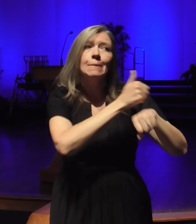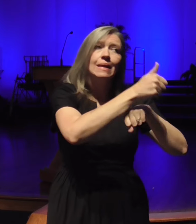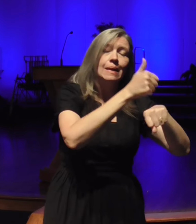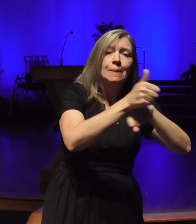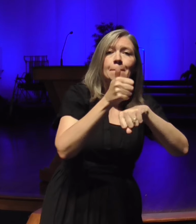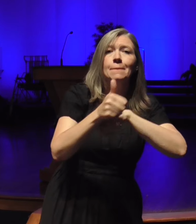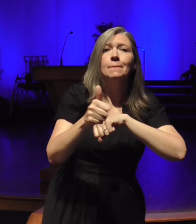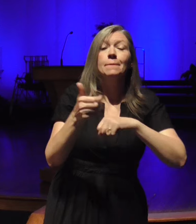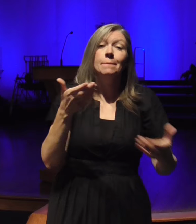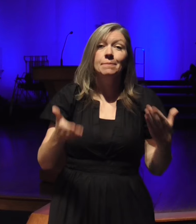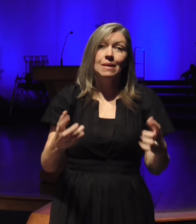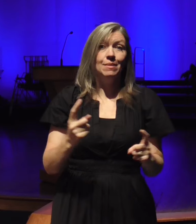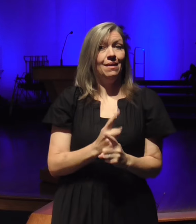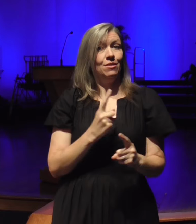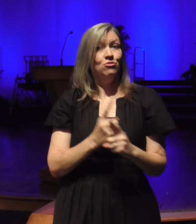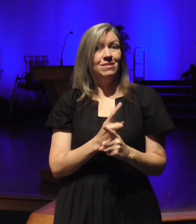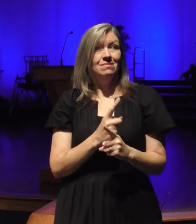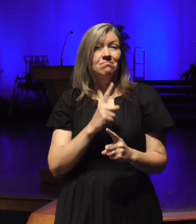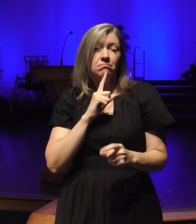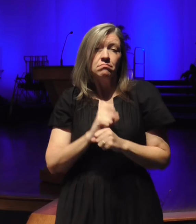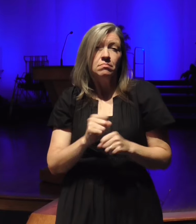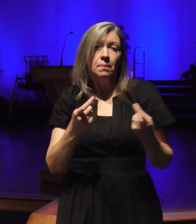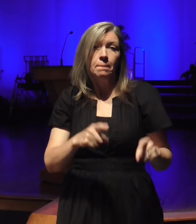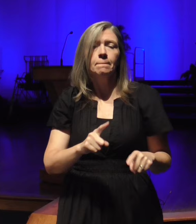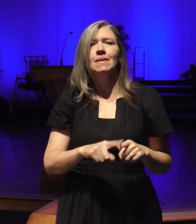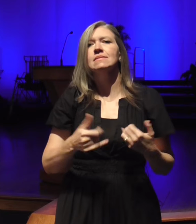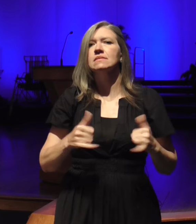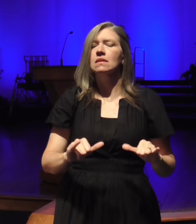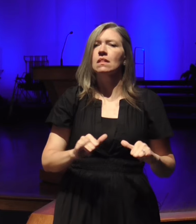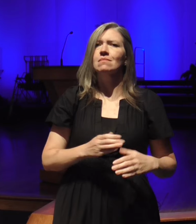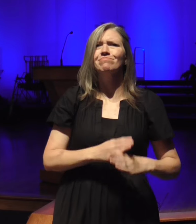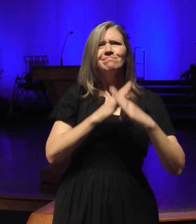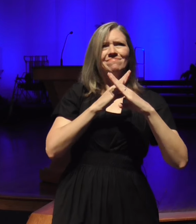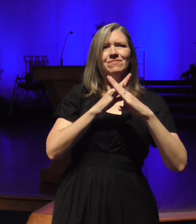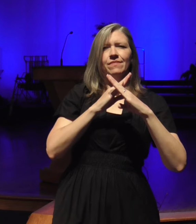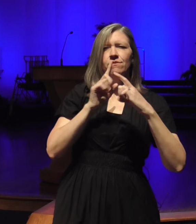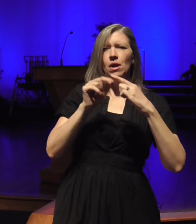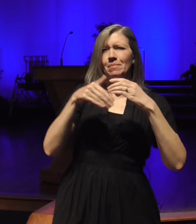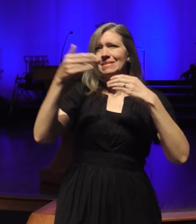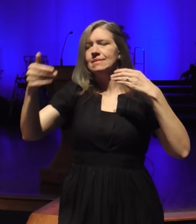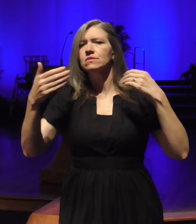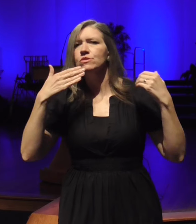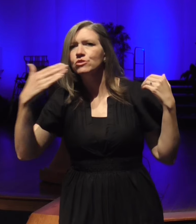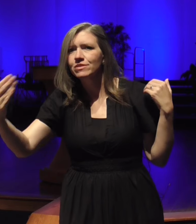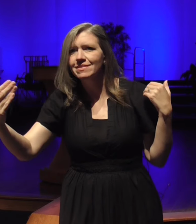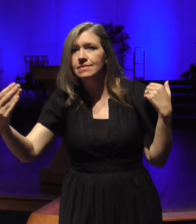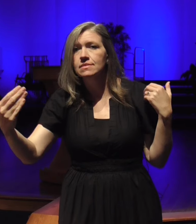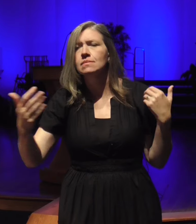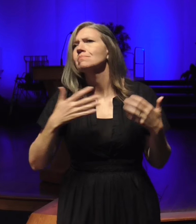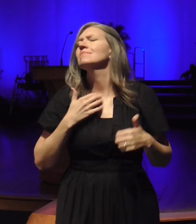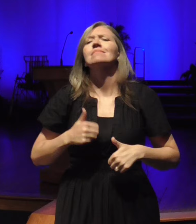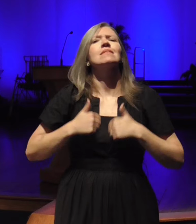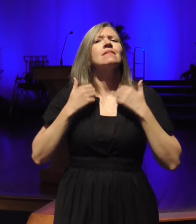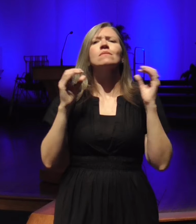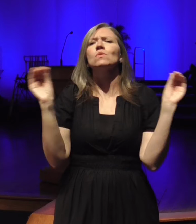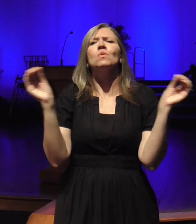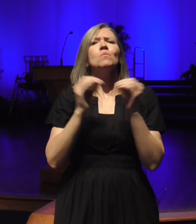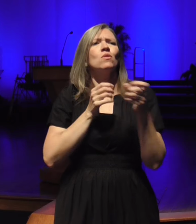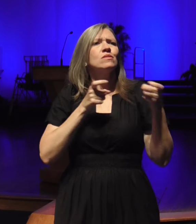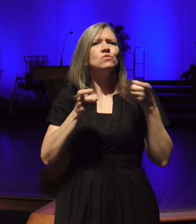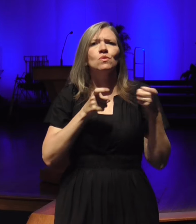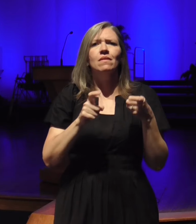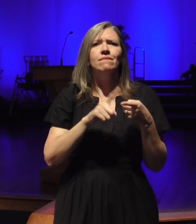release the stories of victimhood and blame that may be accurate, but are keeping me from my greater good